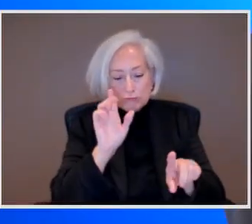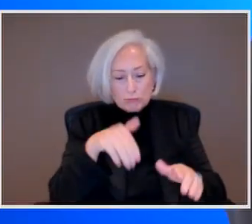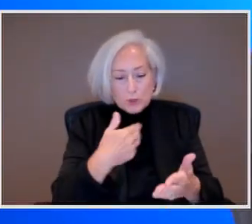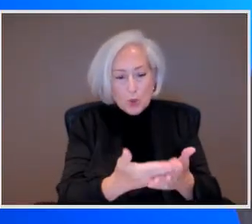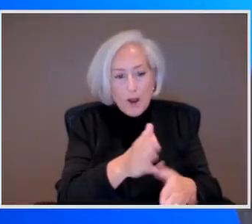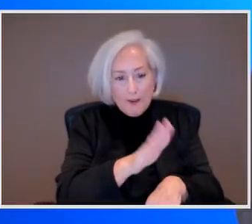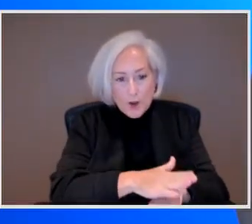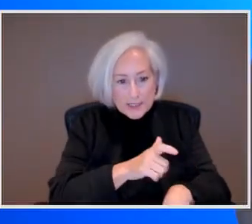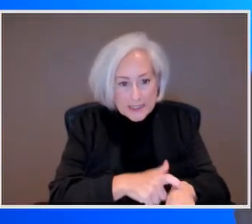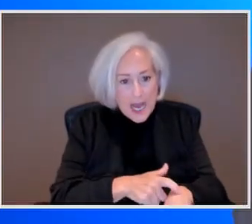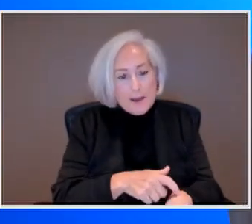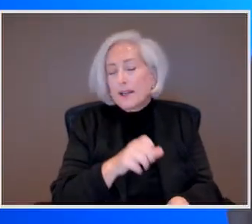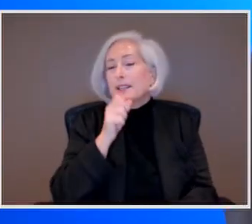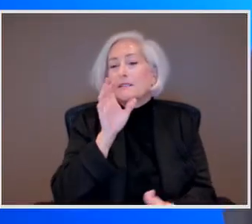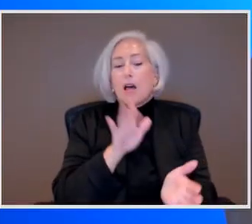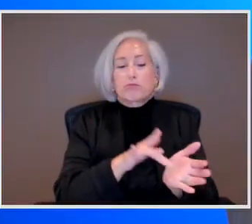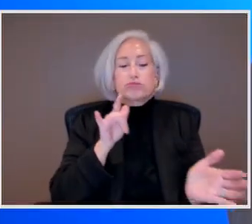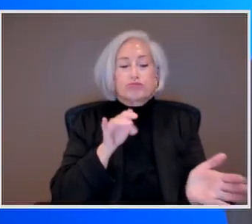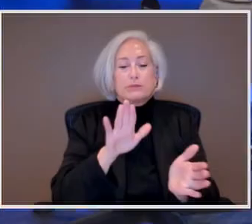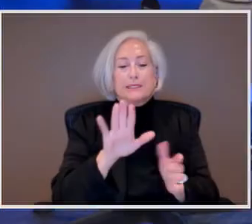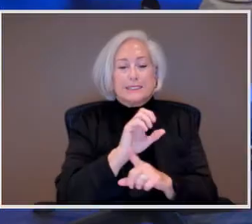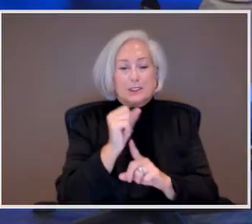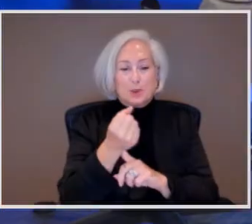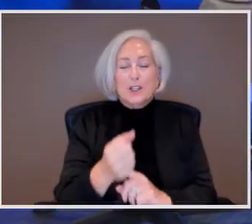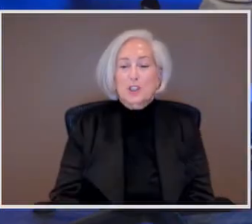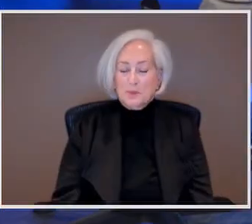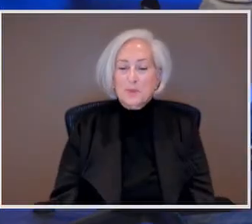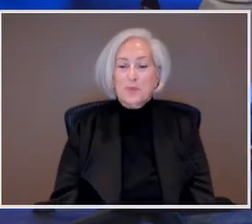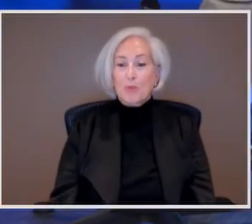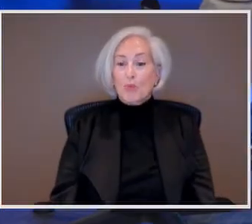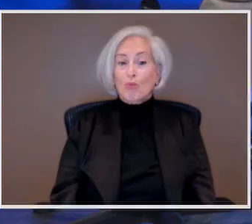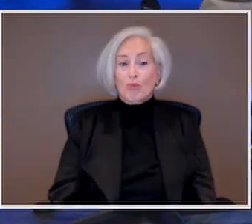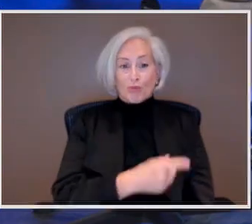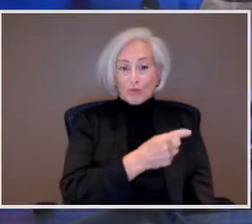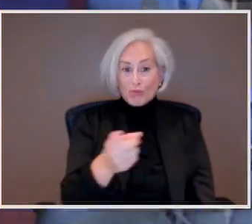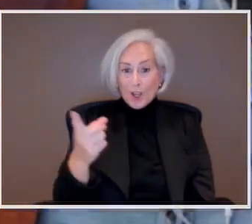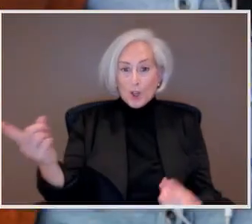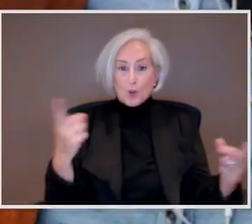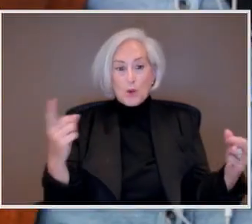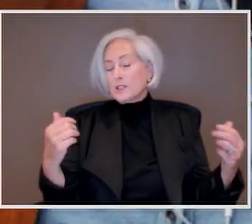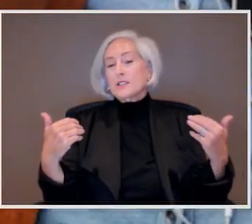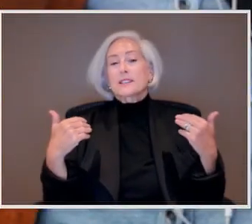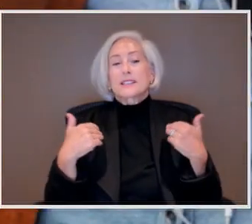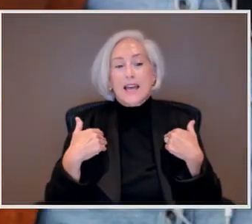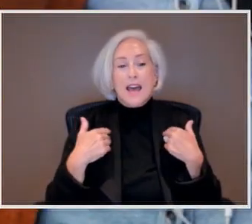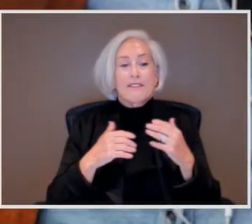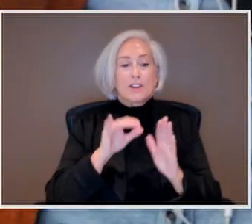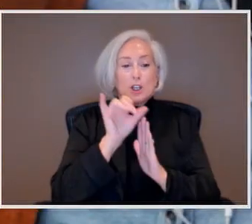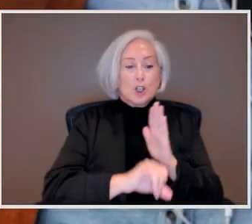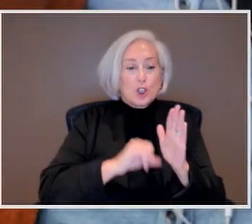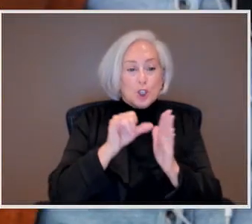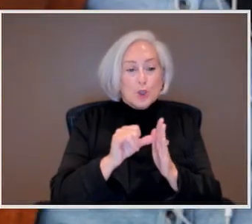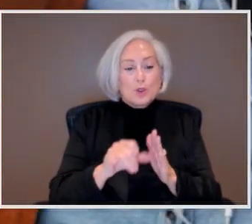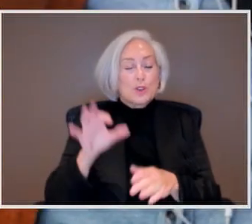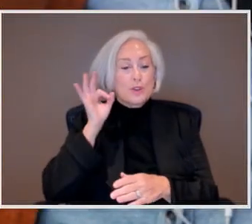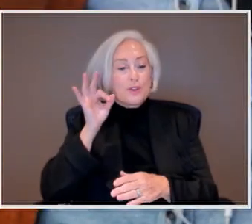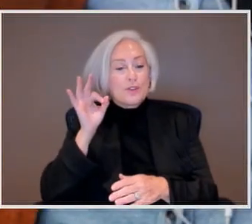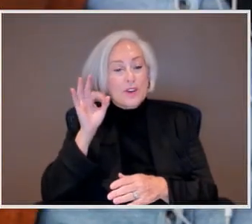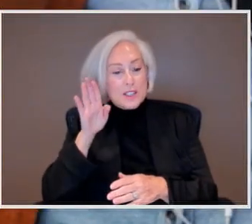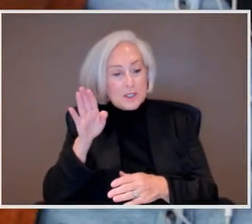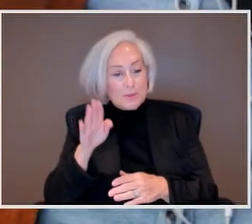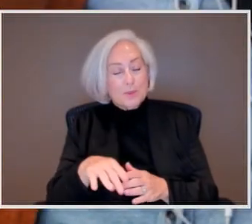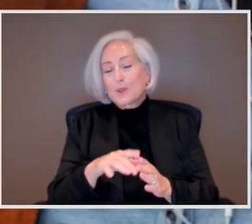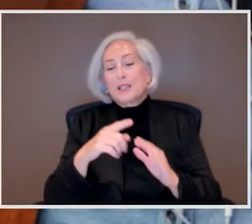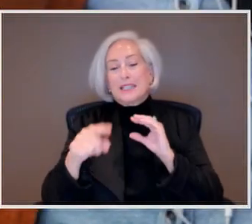Not taking advantage of the situation. Well, be sure to ask your questions. Use the chat on YouTube or Facebook. You can also email the Medical